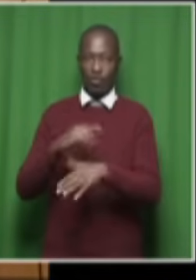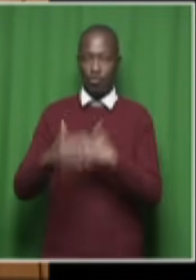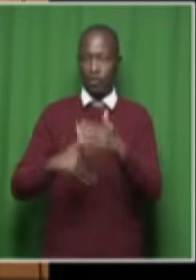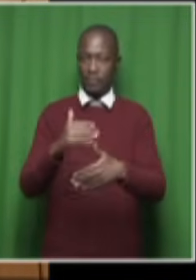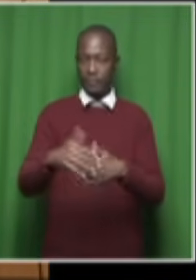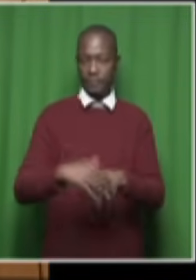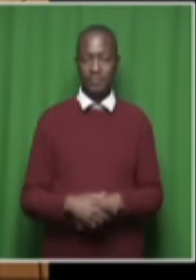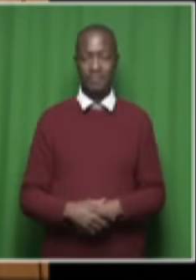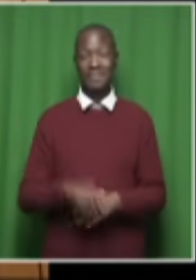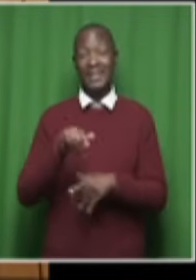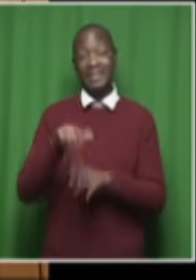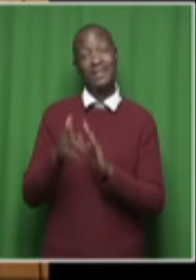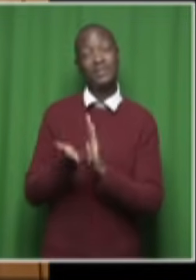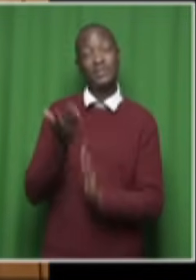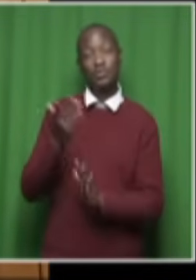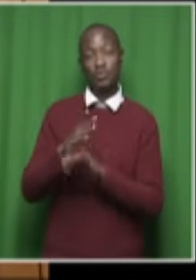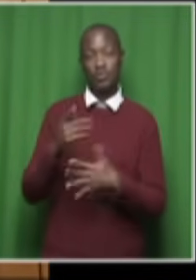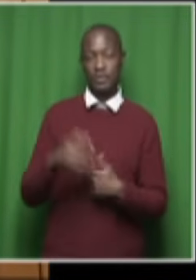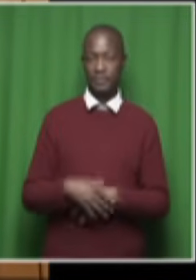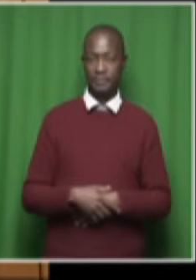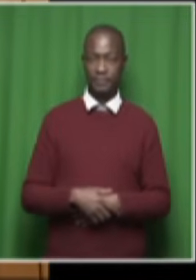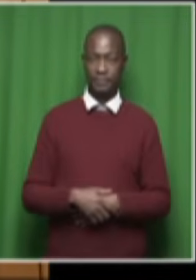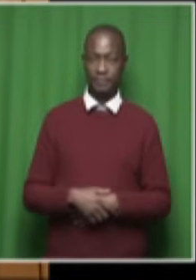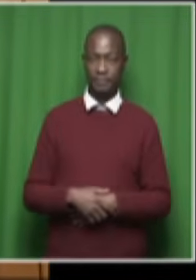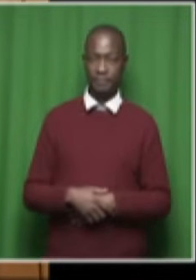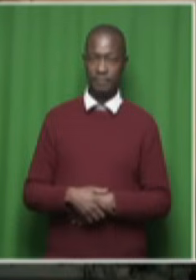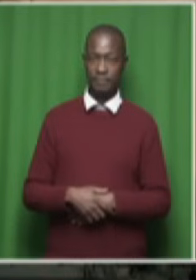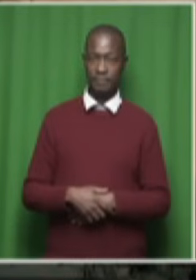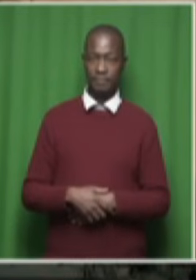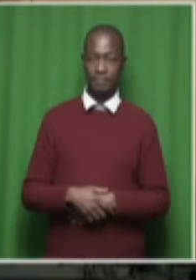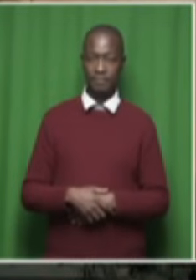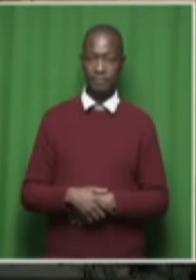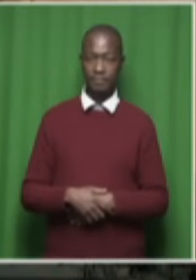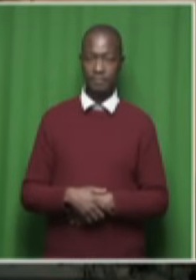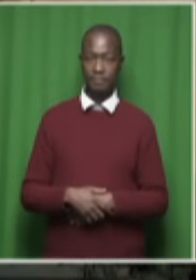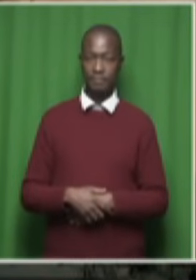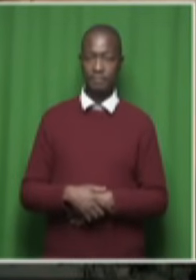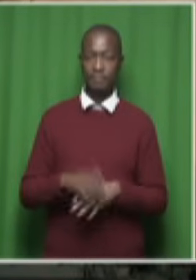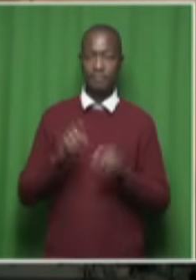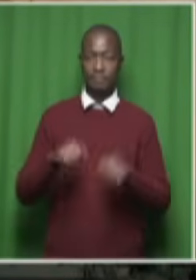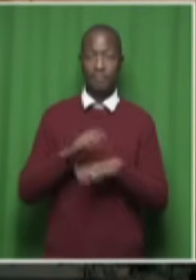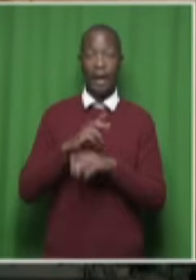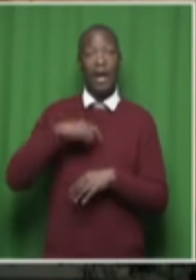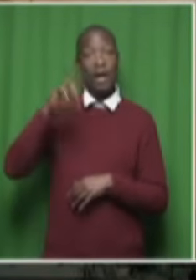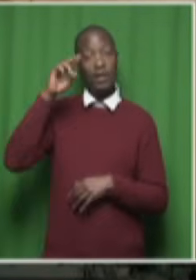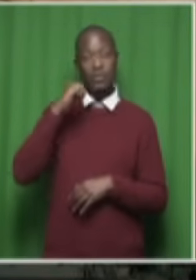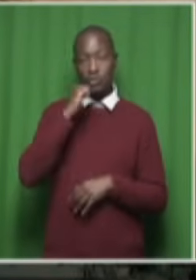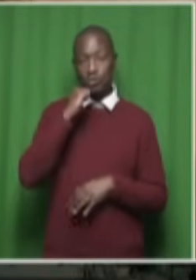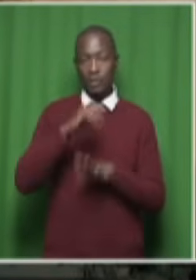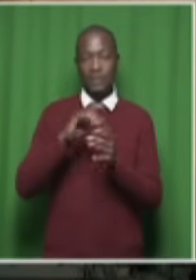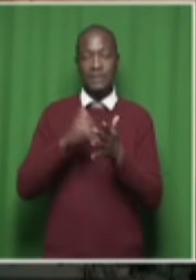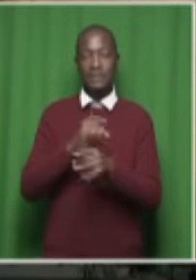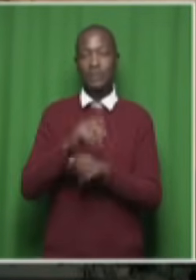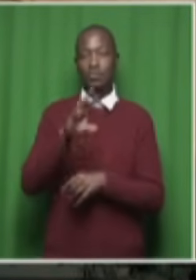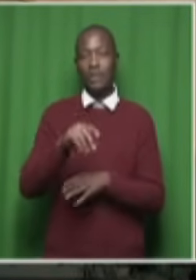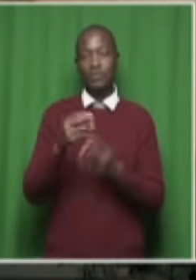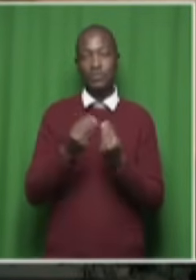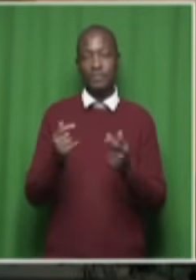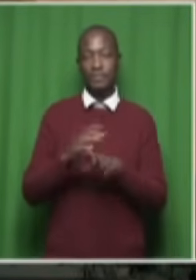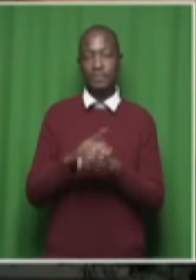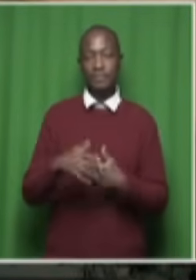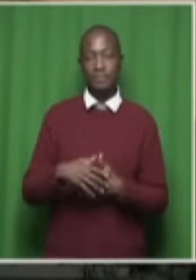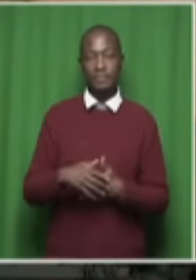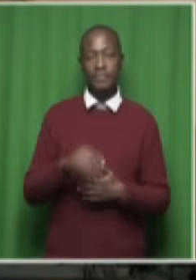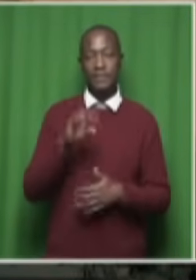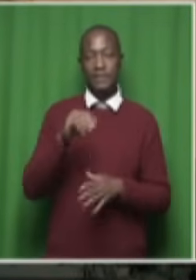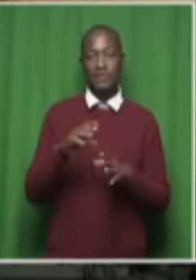that is increasing according to the model data. Well, it certainly does. I wouldn't does. Say that. I remember yes. there were reports, sorry, I just to ask you a few questions. We don't have too much